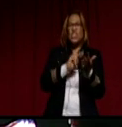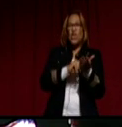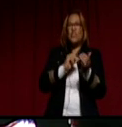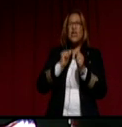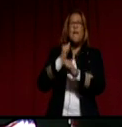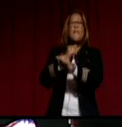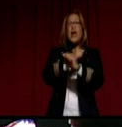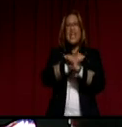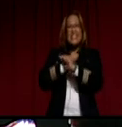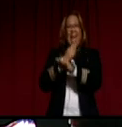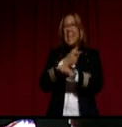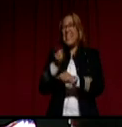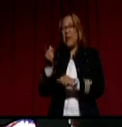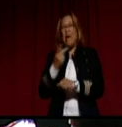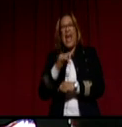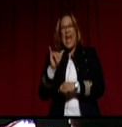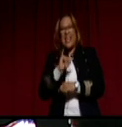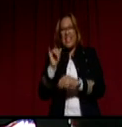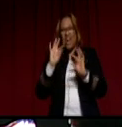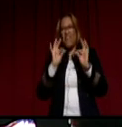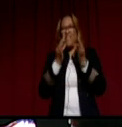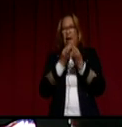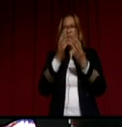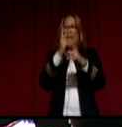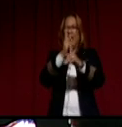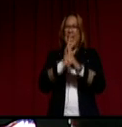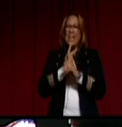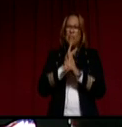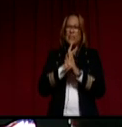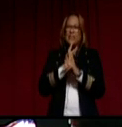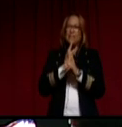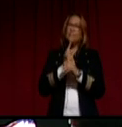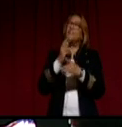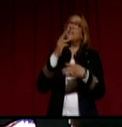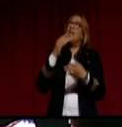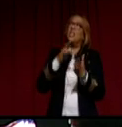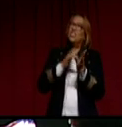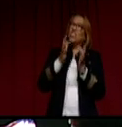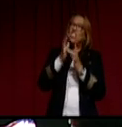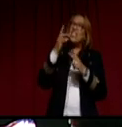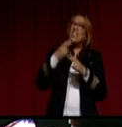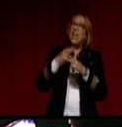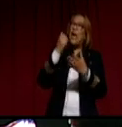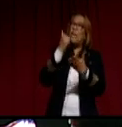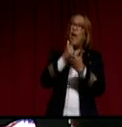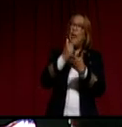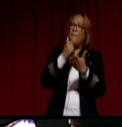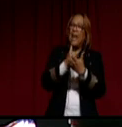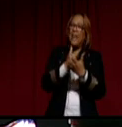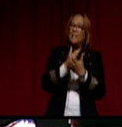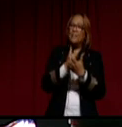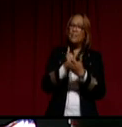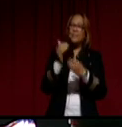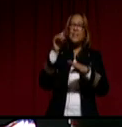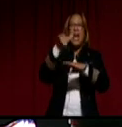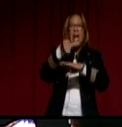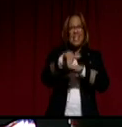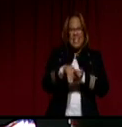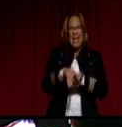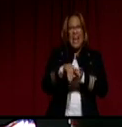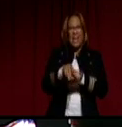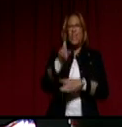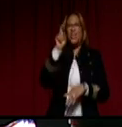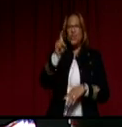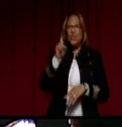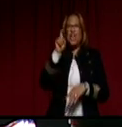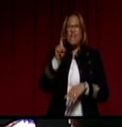their families. Keep us now in your care, and it's in your name we pray. Amen. Listen, tonight you better be ready to get